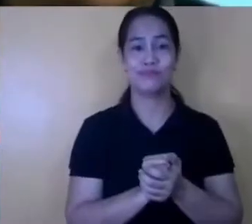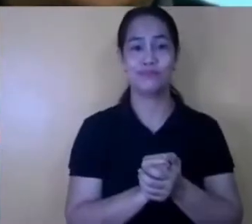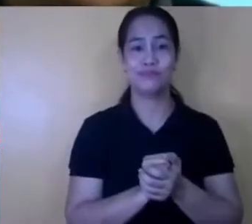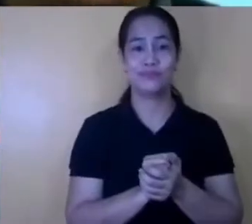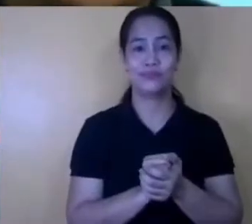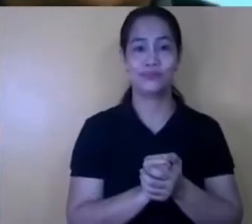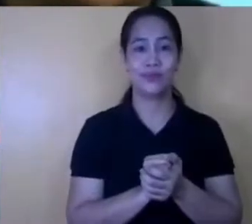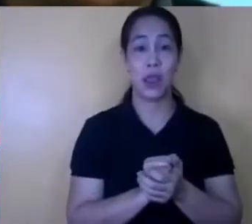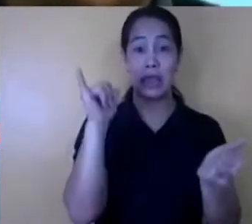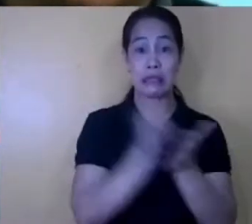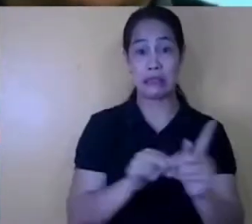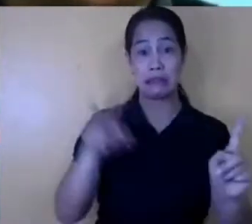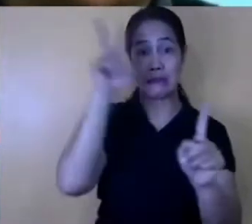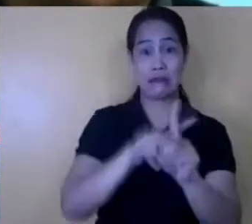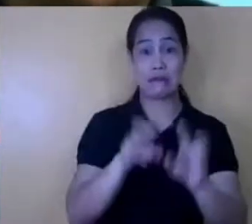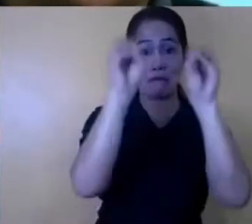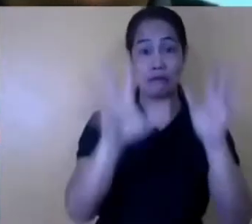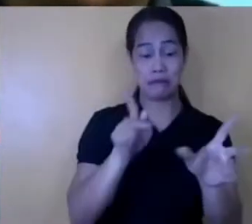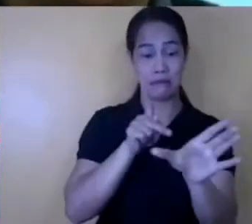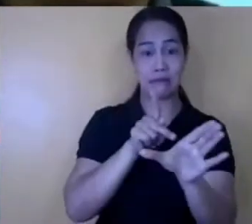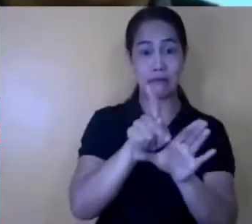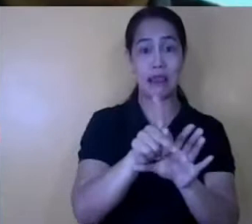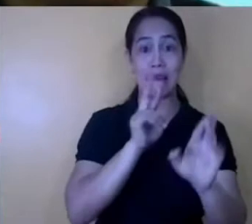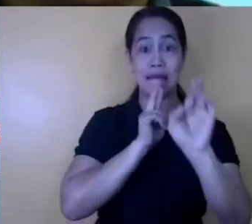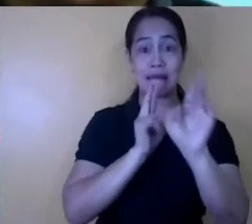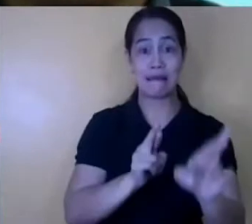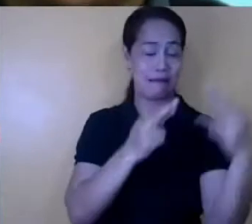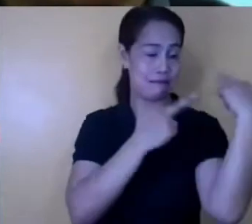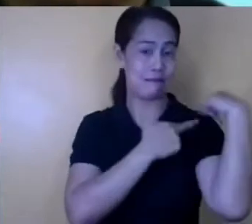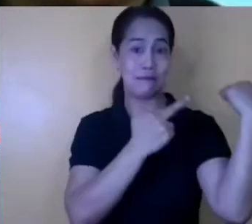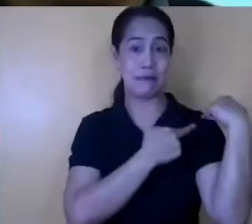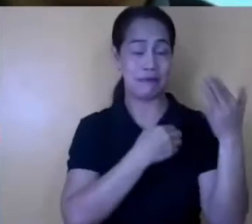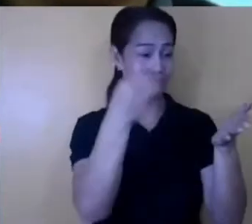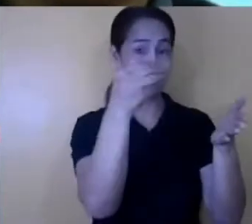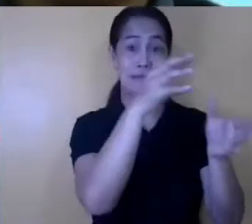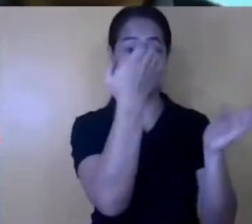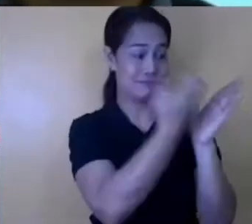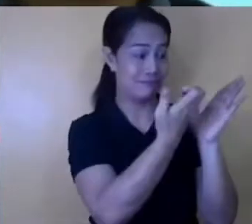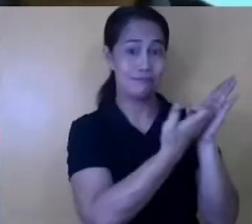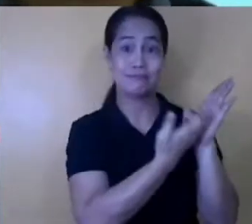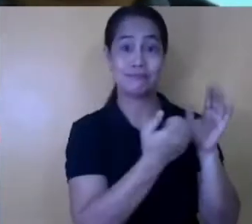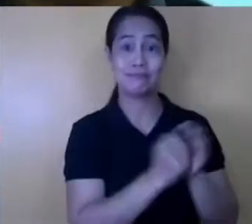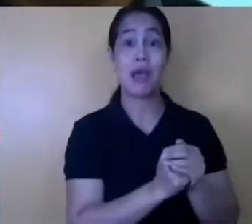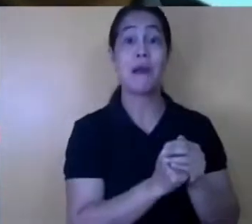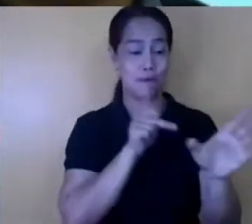apply to the teaching profession and the responsibilities specified in the Code of Ethics for Professional Teachers. We have here